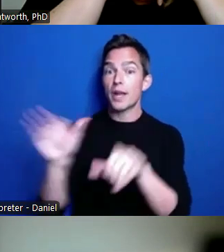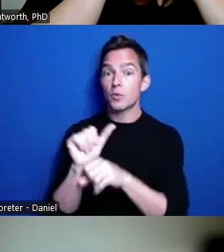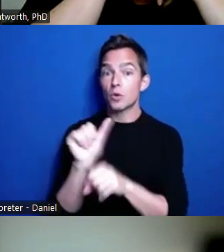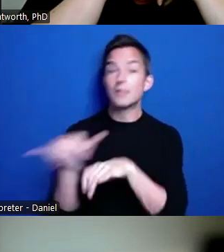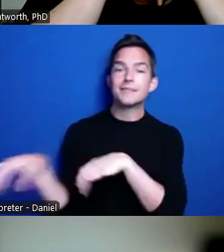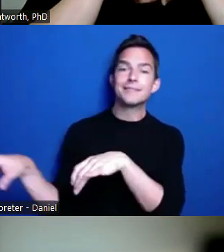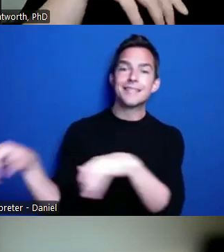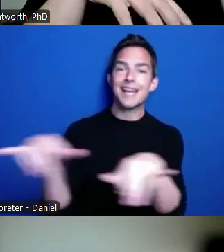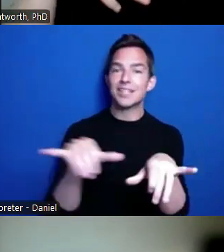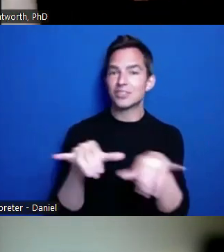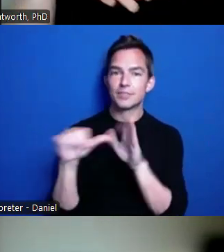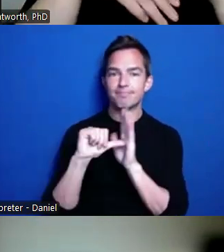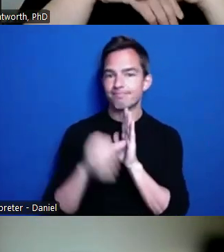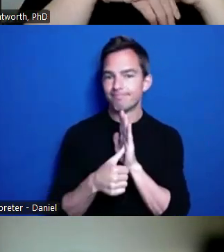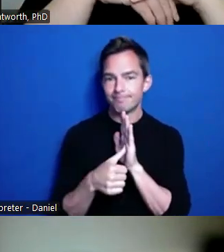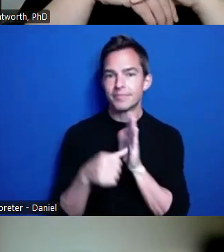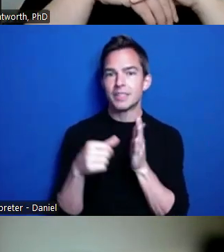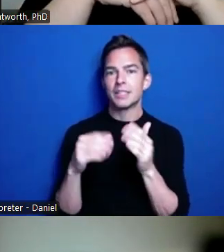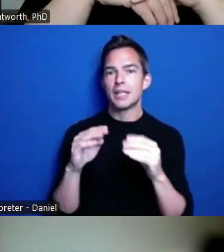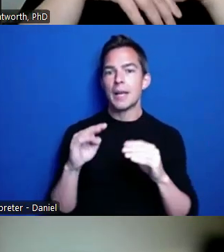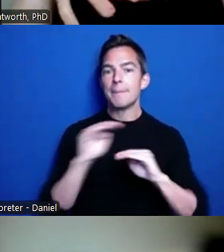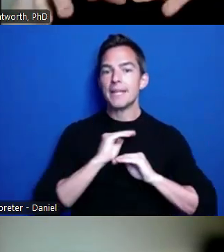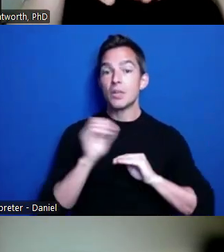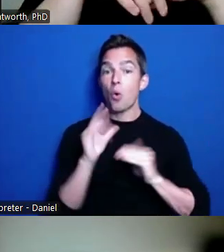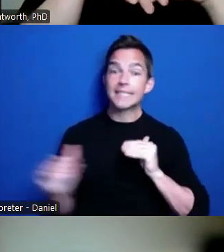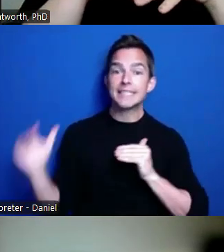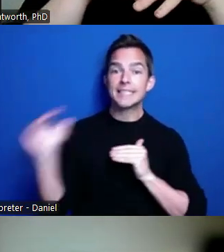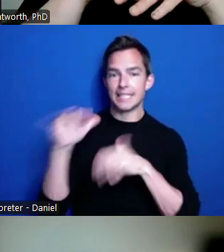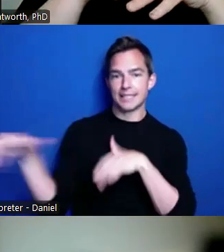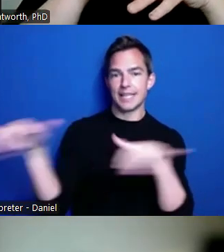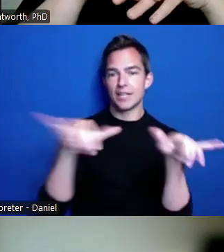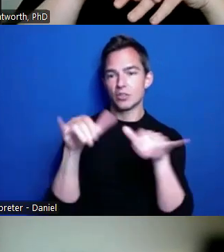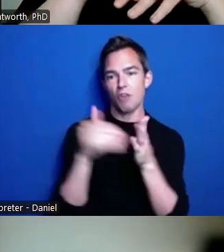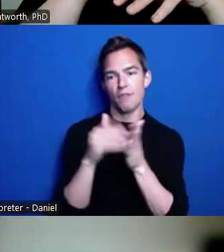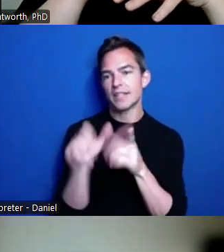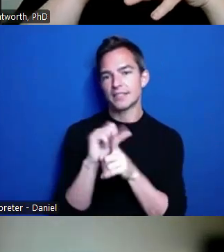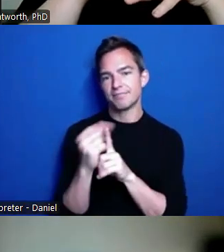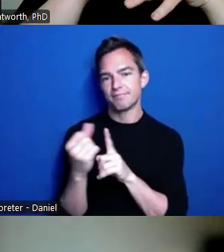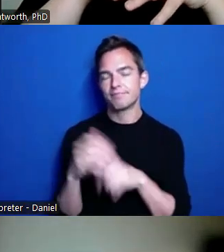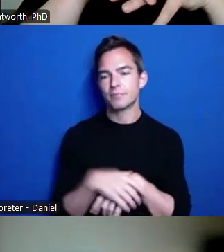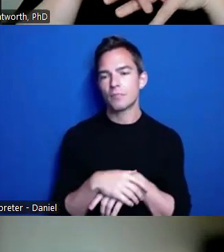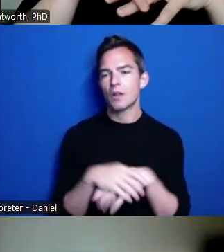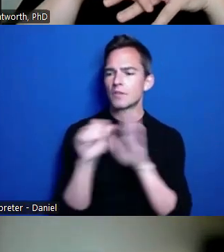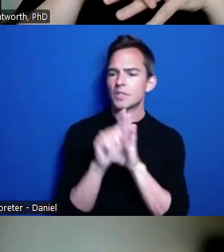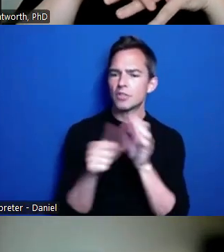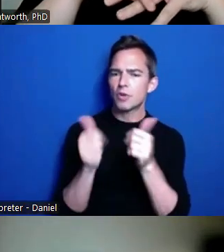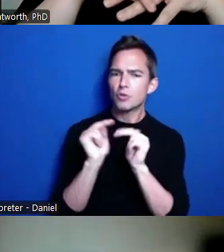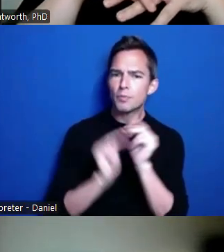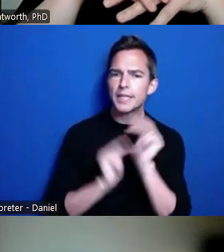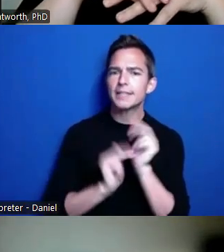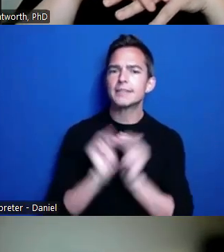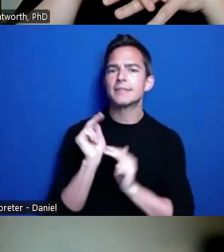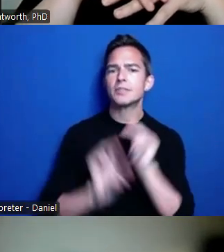standards are just to highlight the fact that they're meeting or exceeding the standards, right? Like that's often the case. For states that are trying to build to a